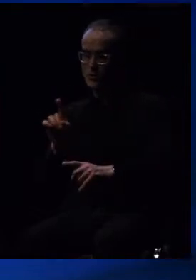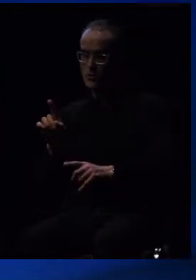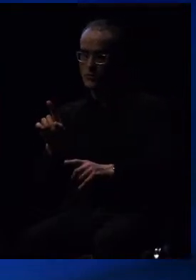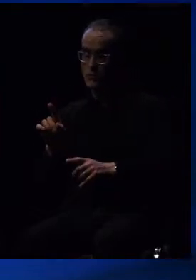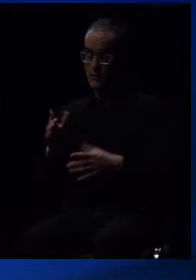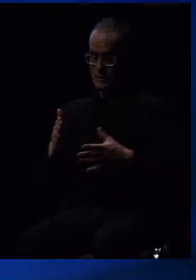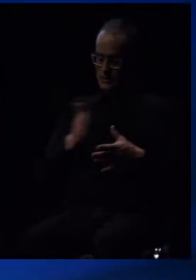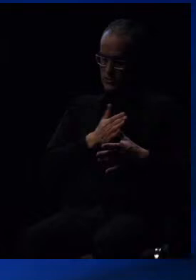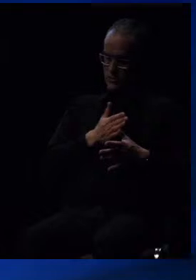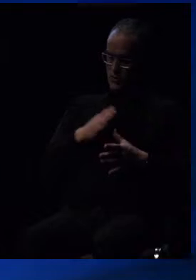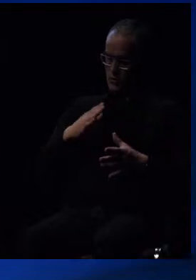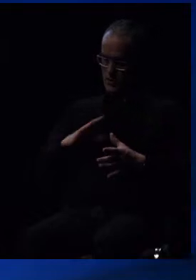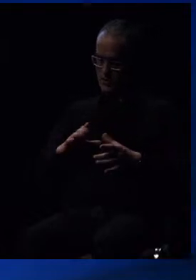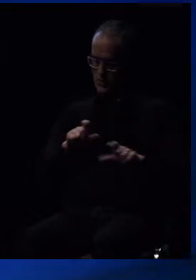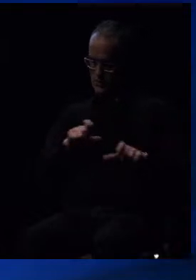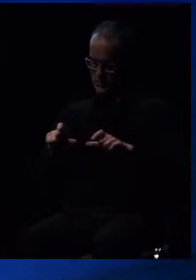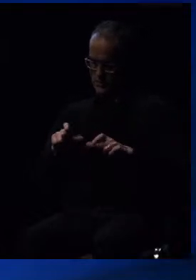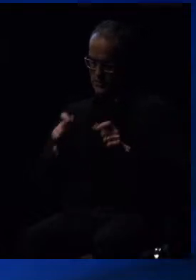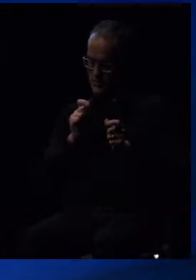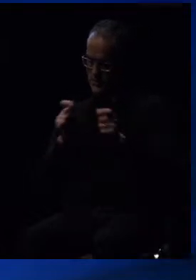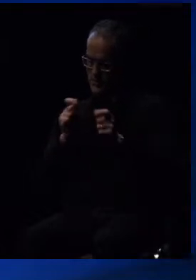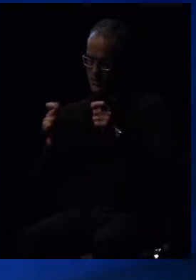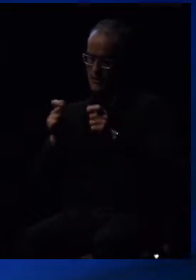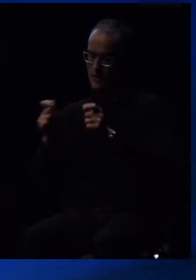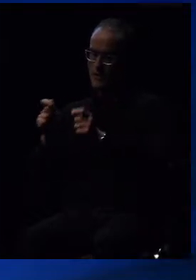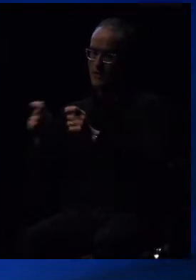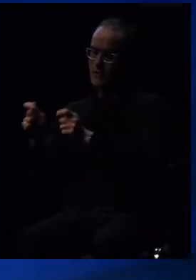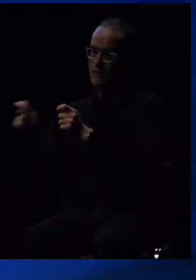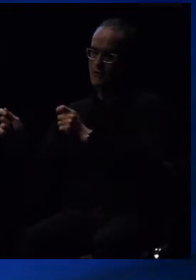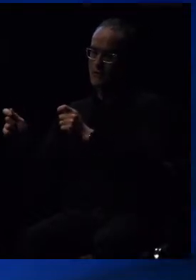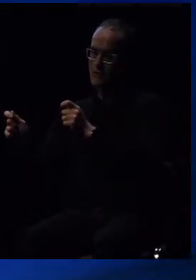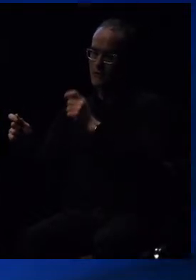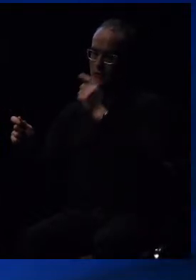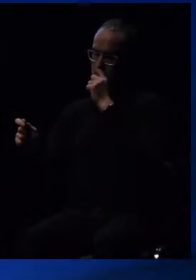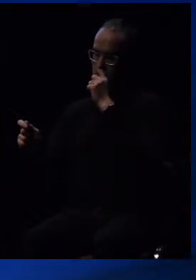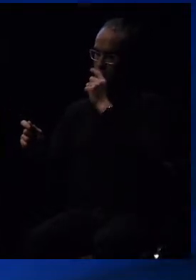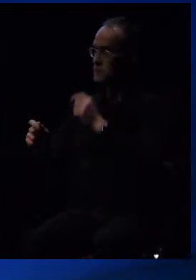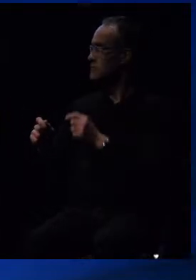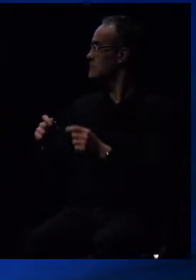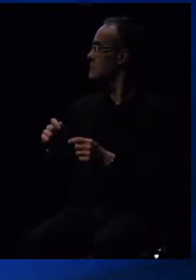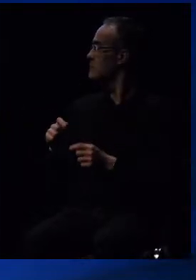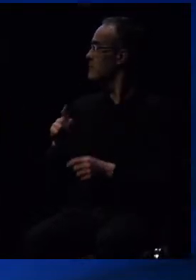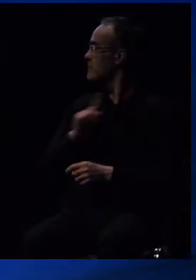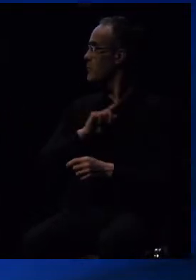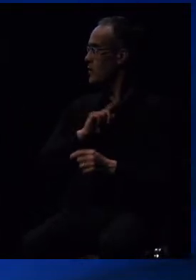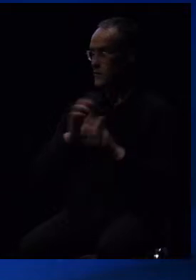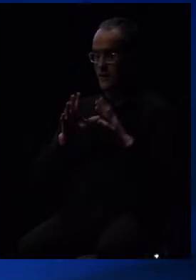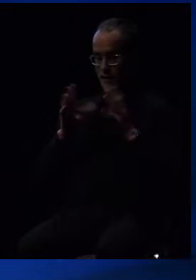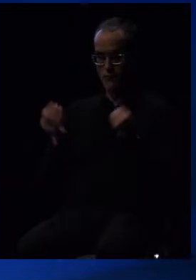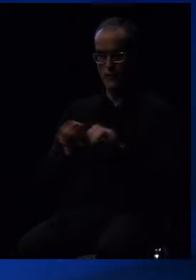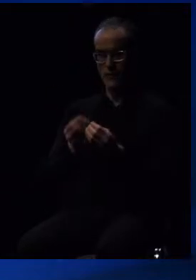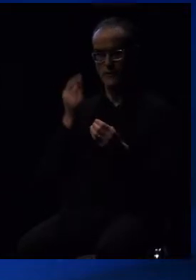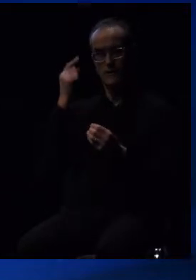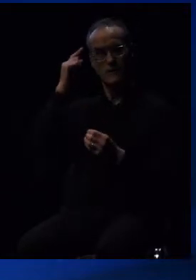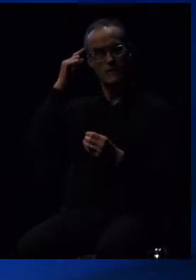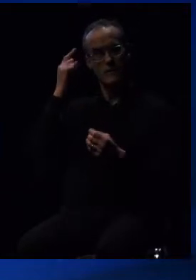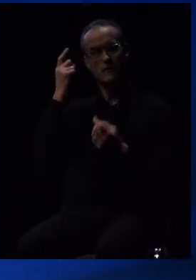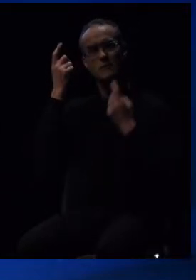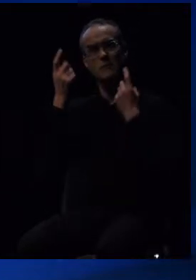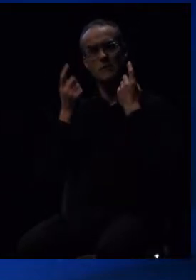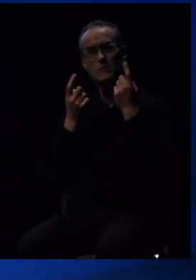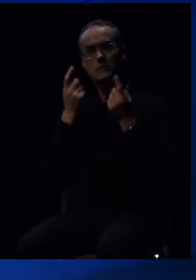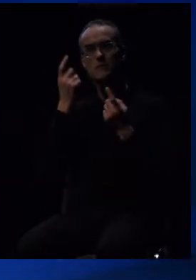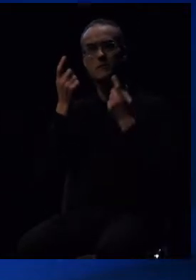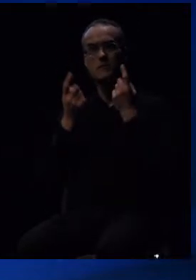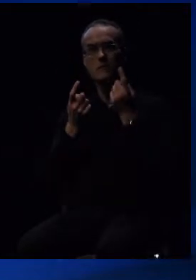have to adjust, because depending on how all the elements that you have in your head and in beautiful mood boards,